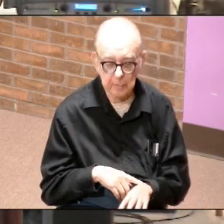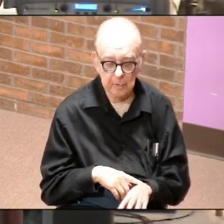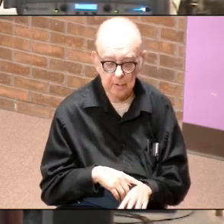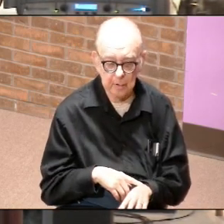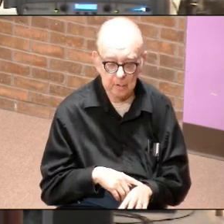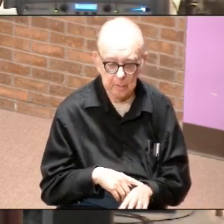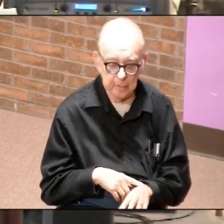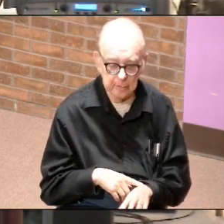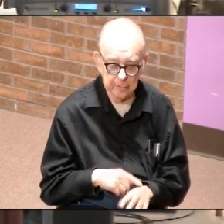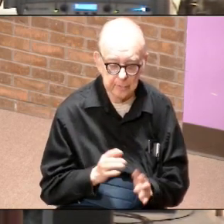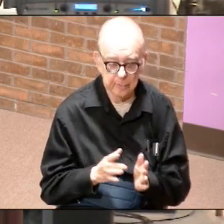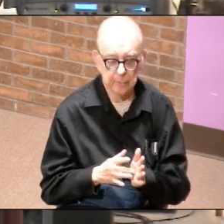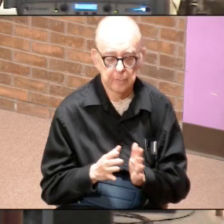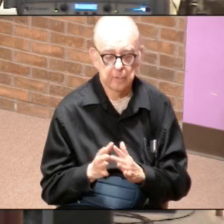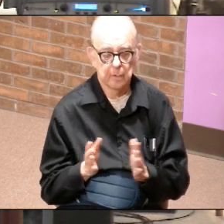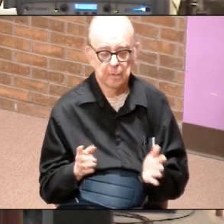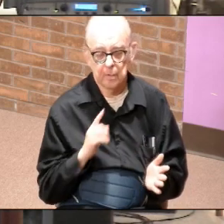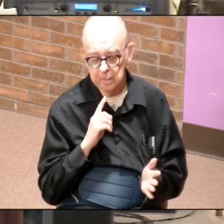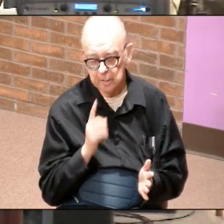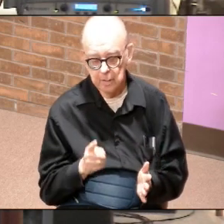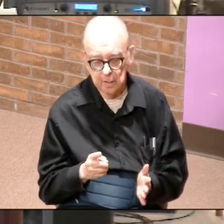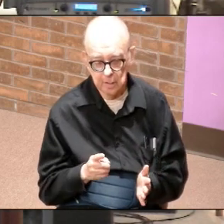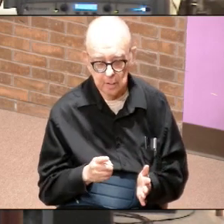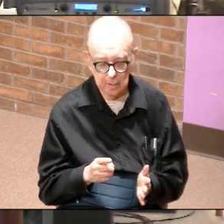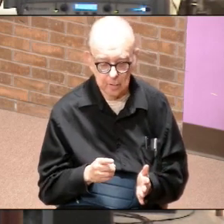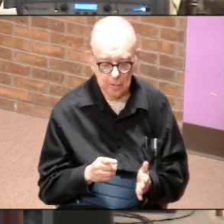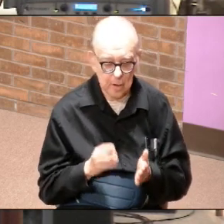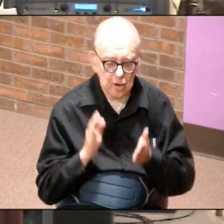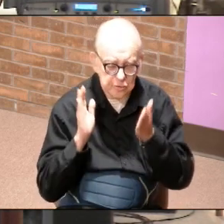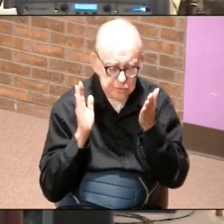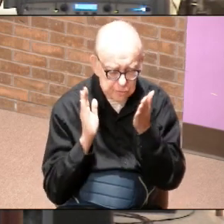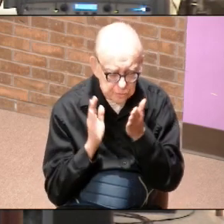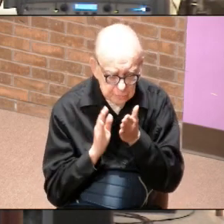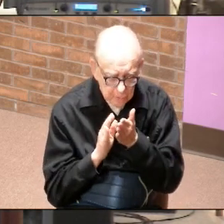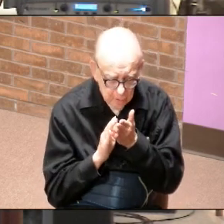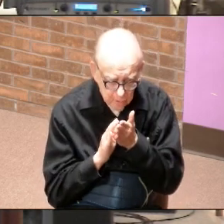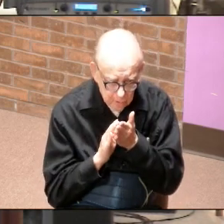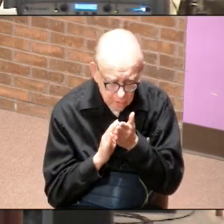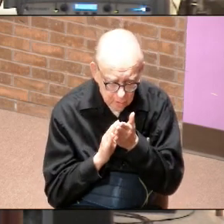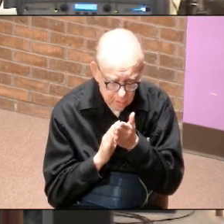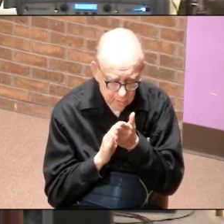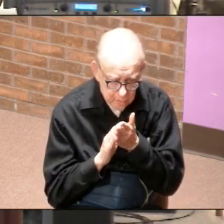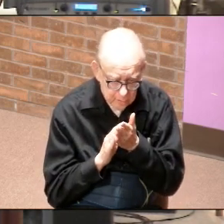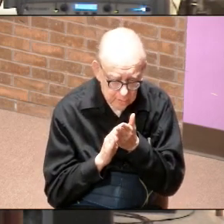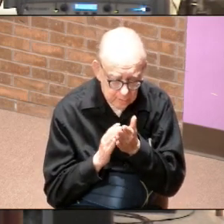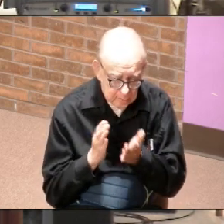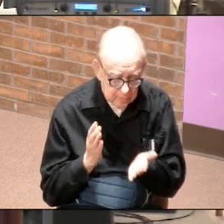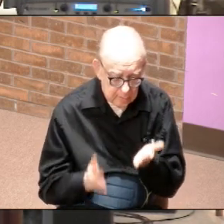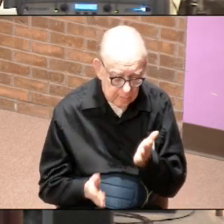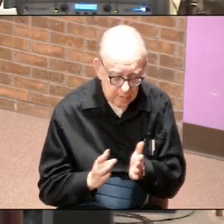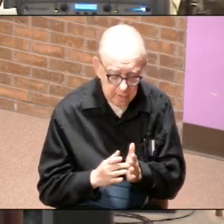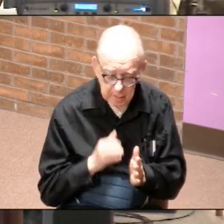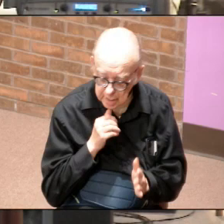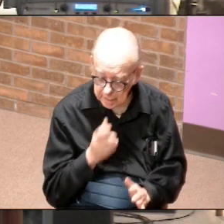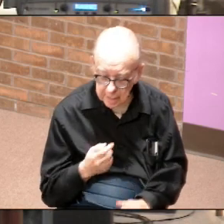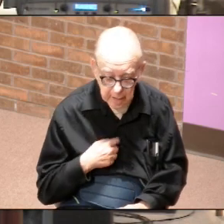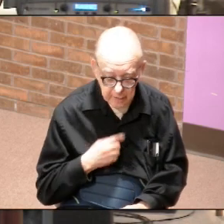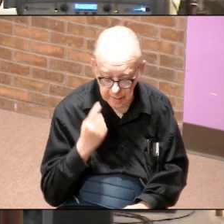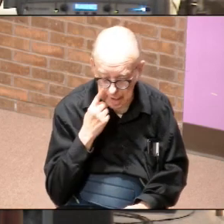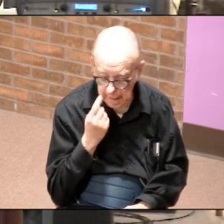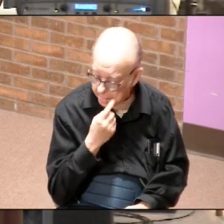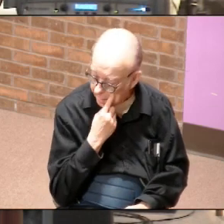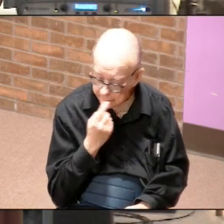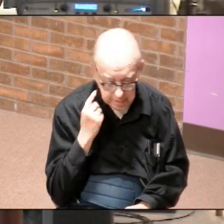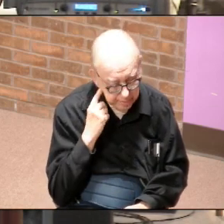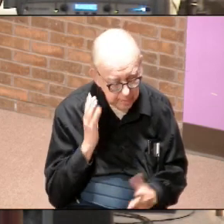time, Jesus was just very small. He probably did not have eyes and ears and